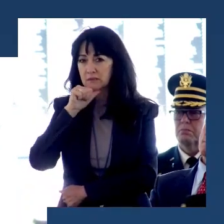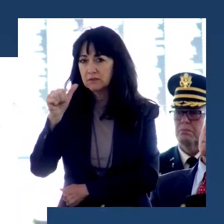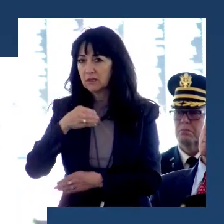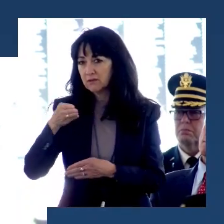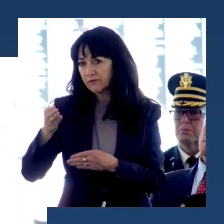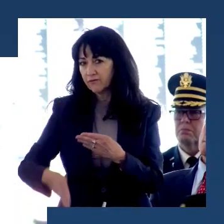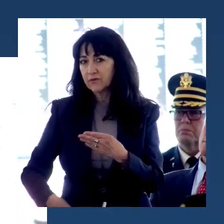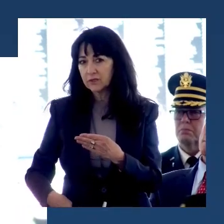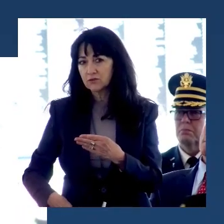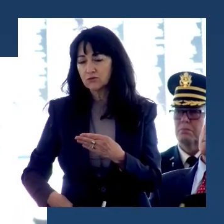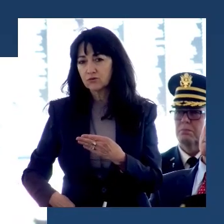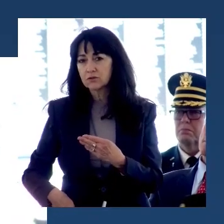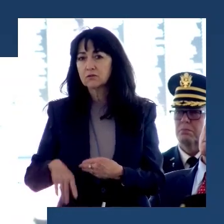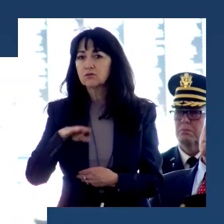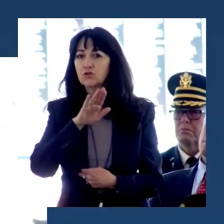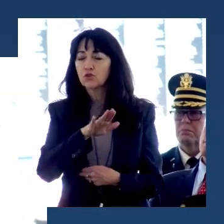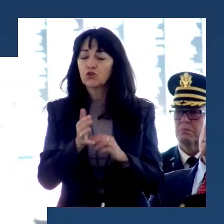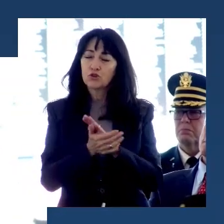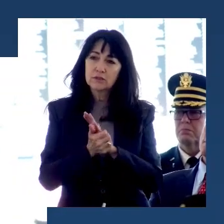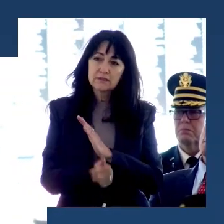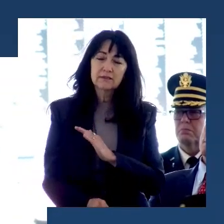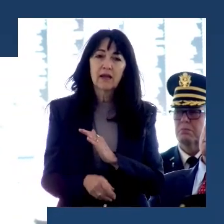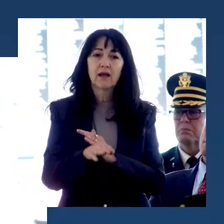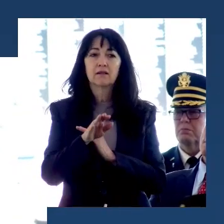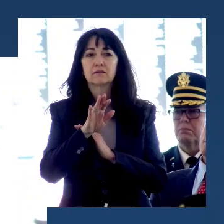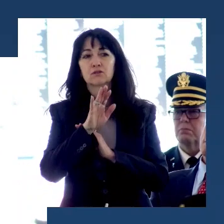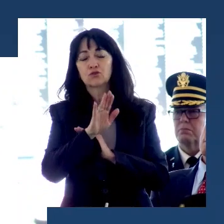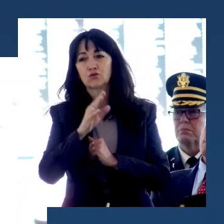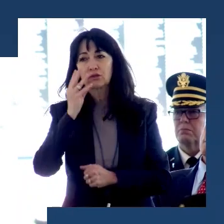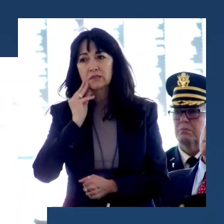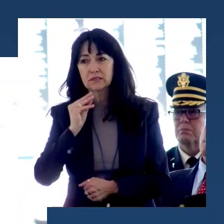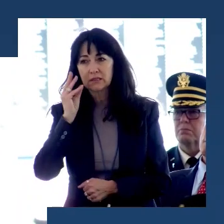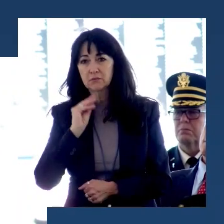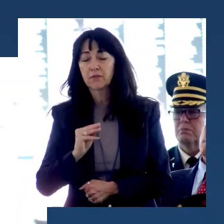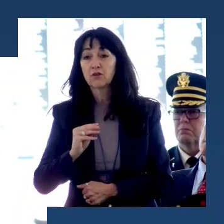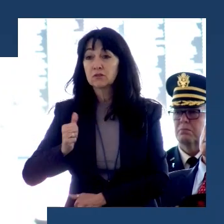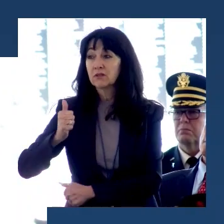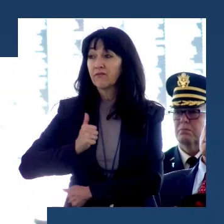talent, skill, and experience, veterans continue to serve their